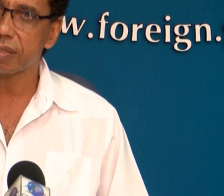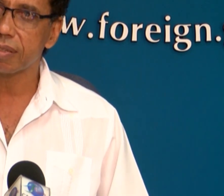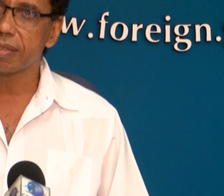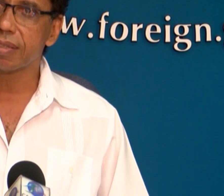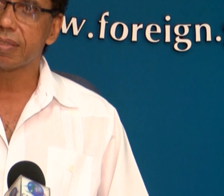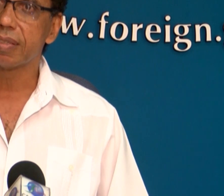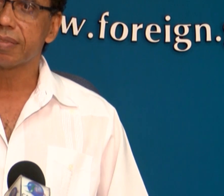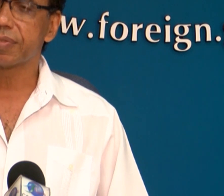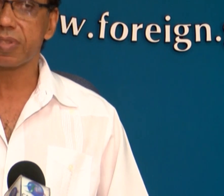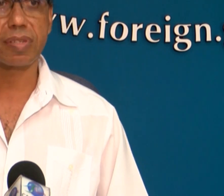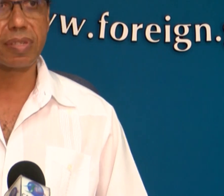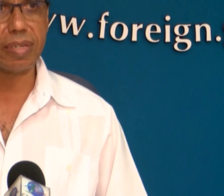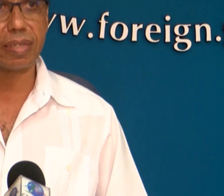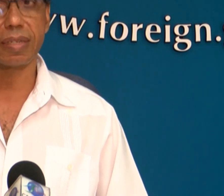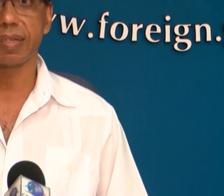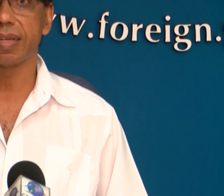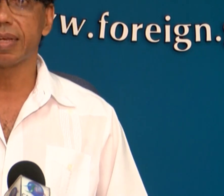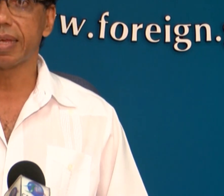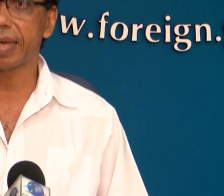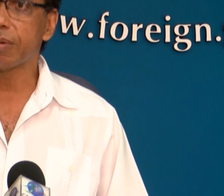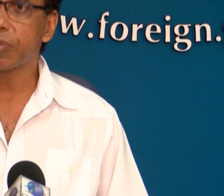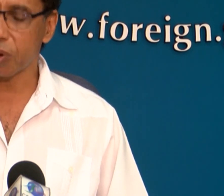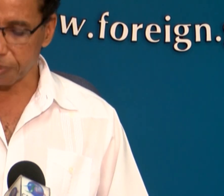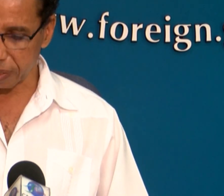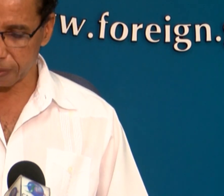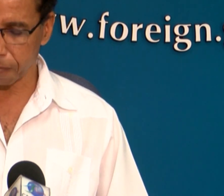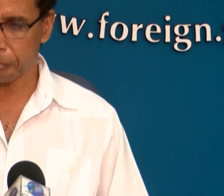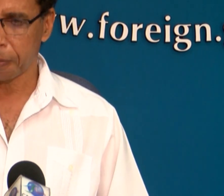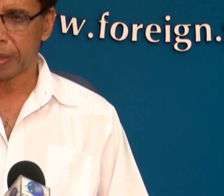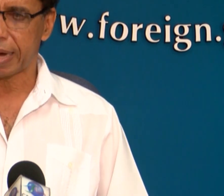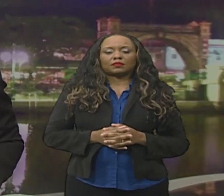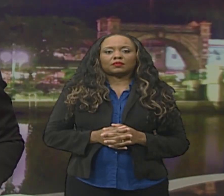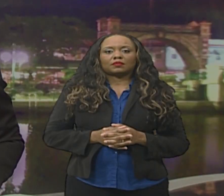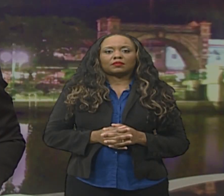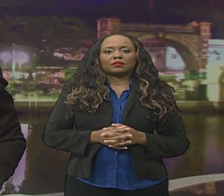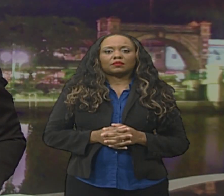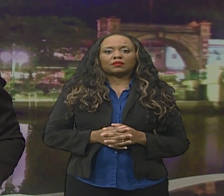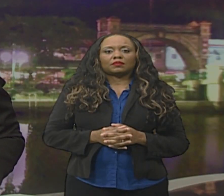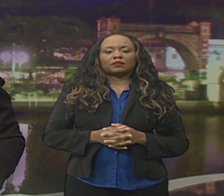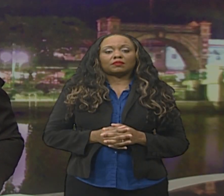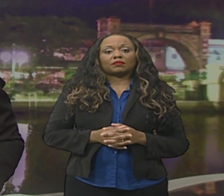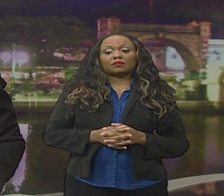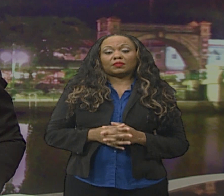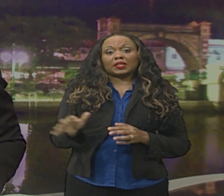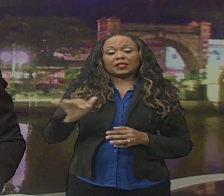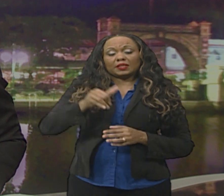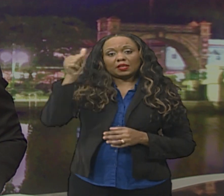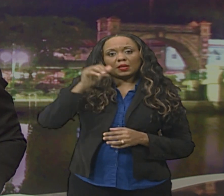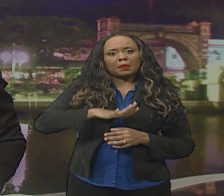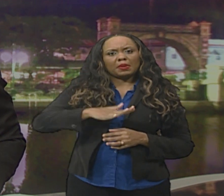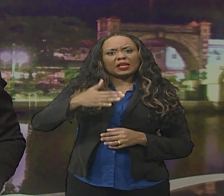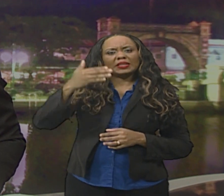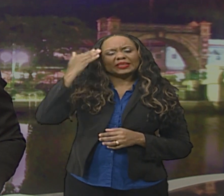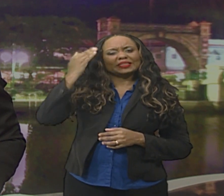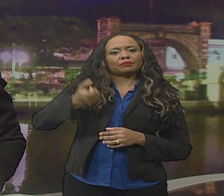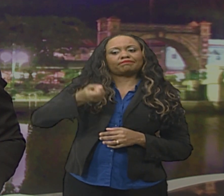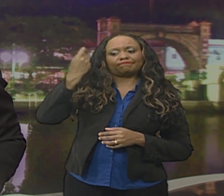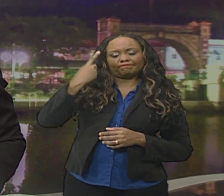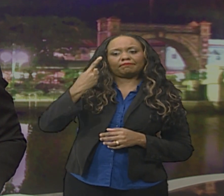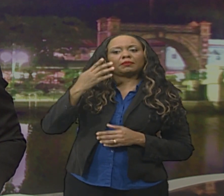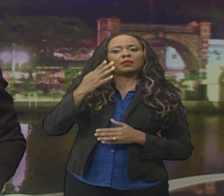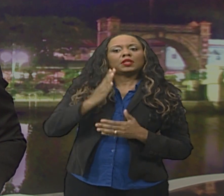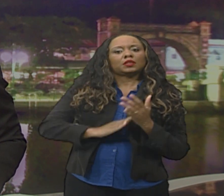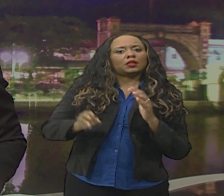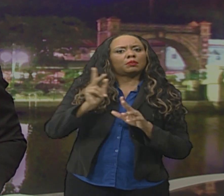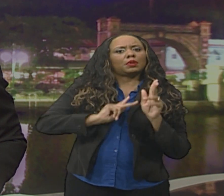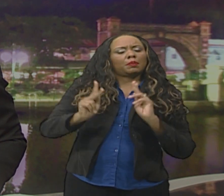region to seek employment. And he acknowledged those skilled nationals moving to other